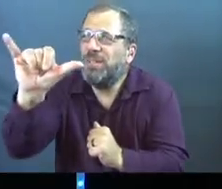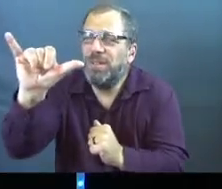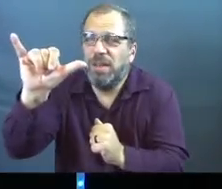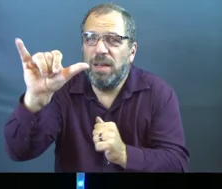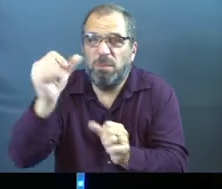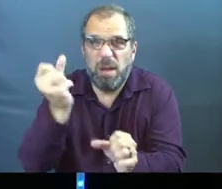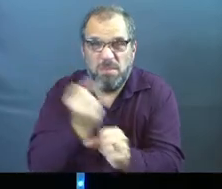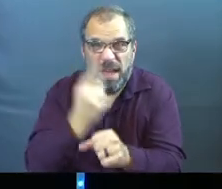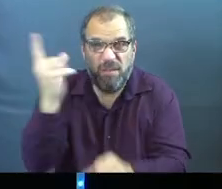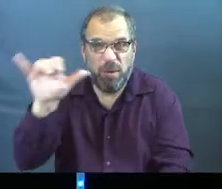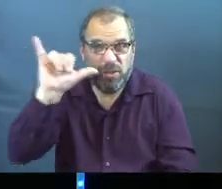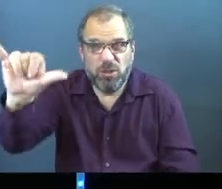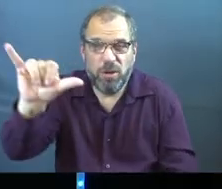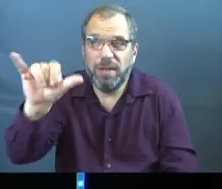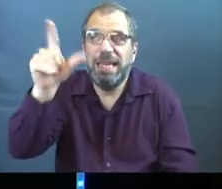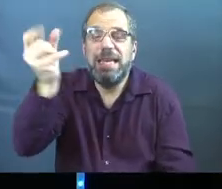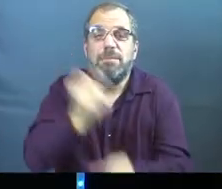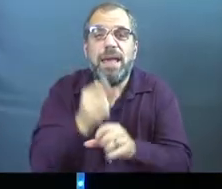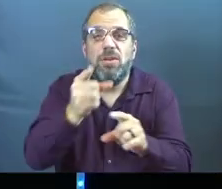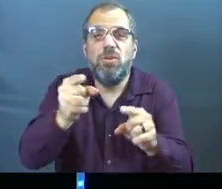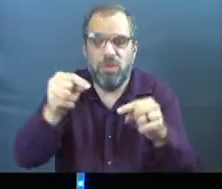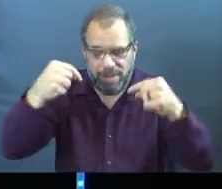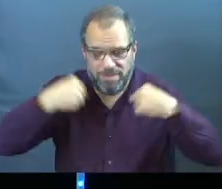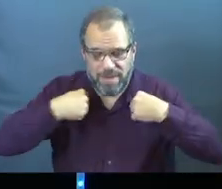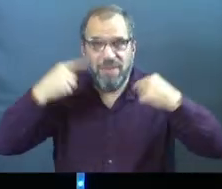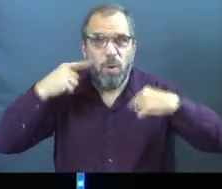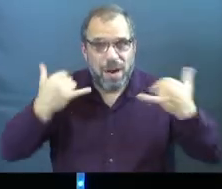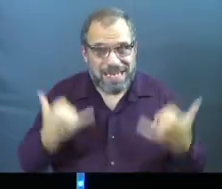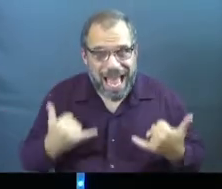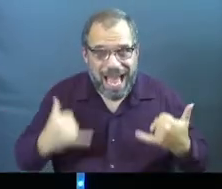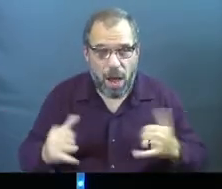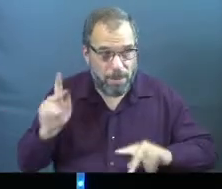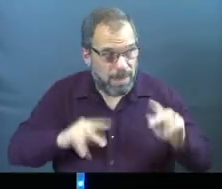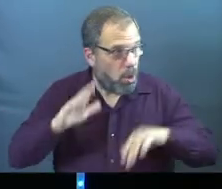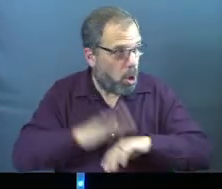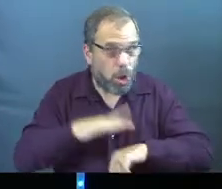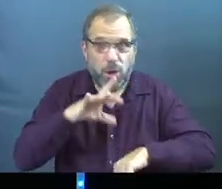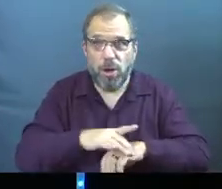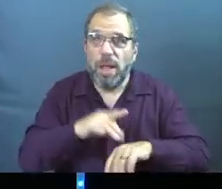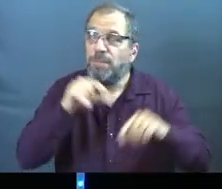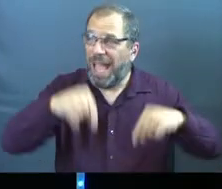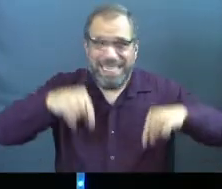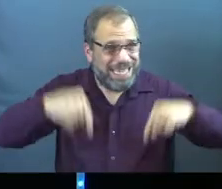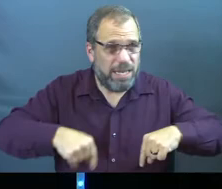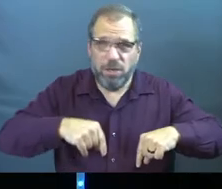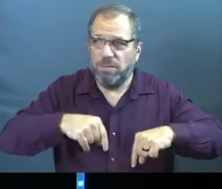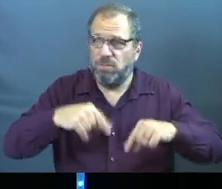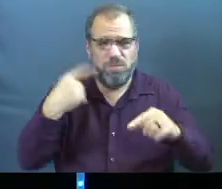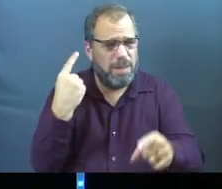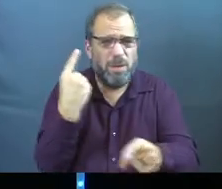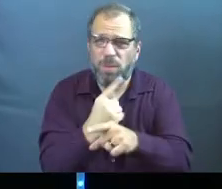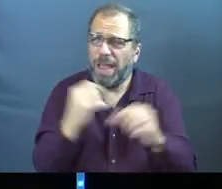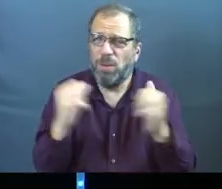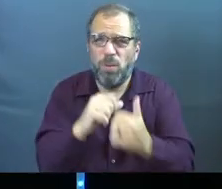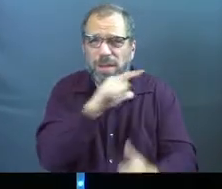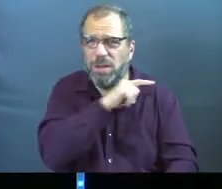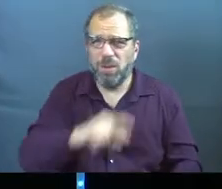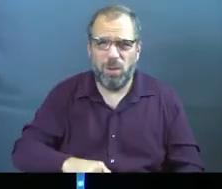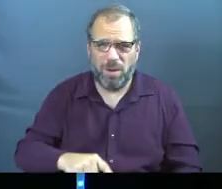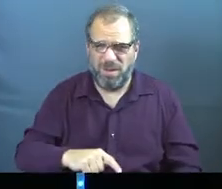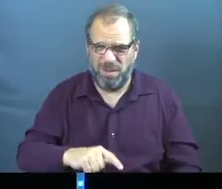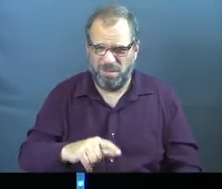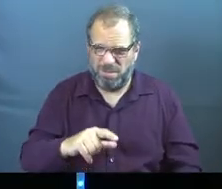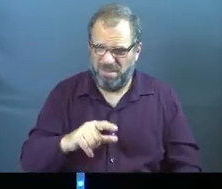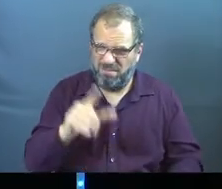just make us for eternity. He made us for here and now. He's like, hey, there are people here and now. You may be in this right standing with the Lord, but it's not just about